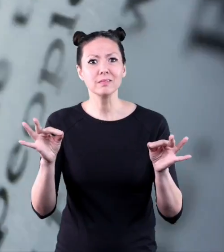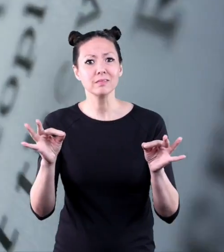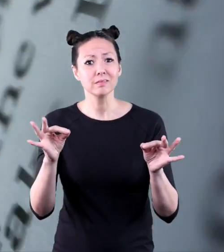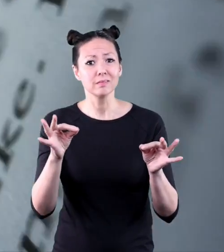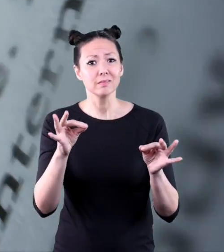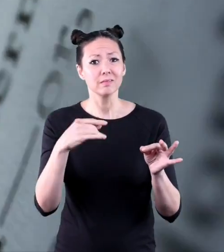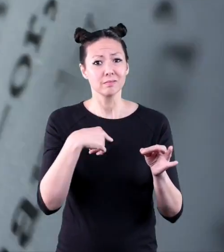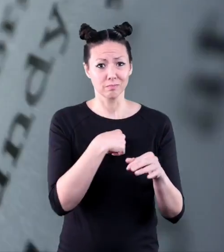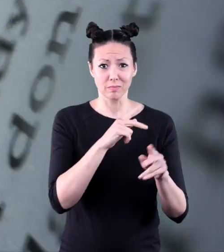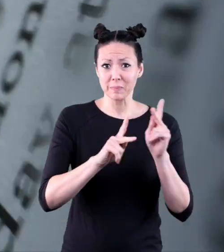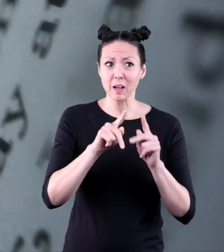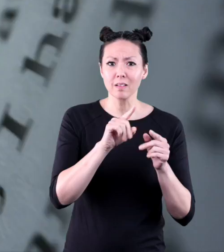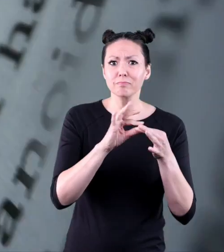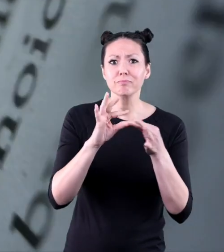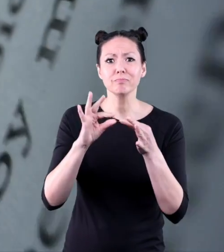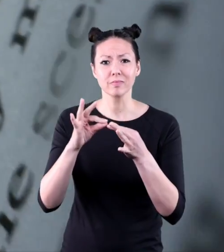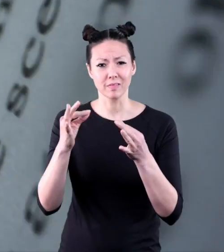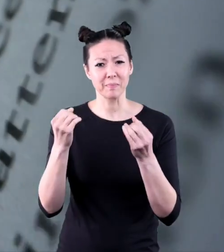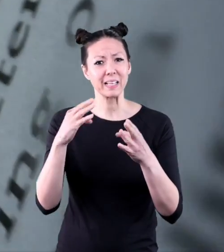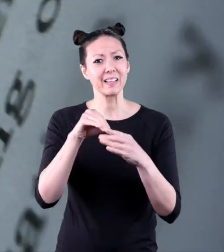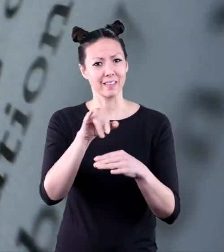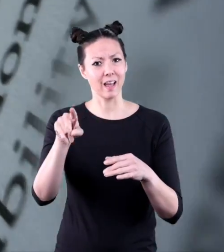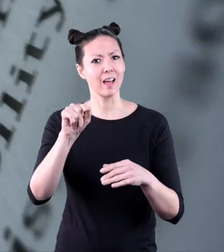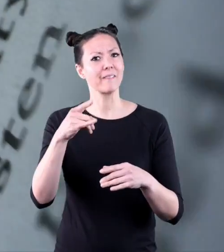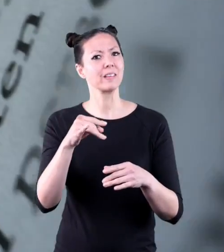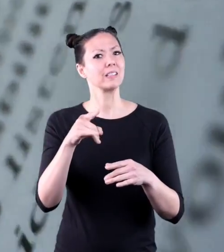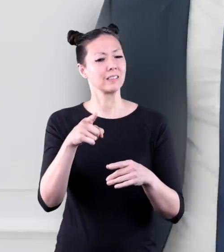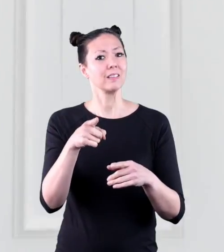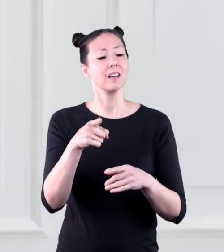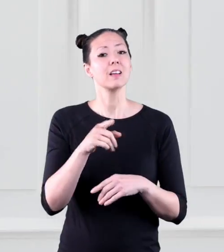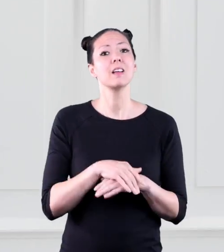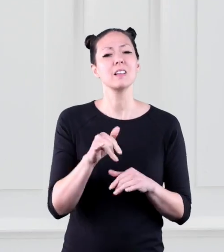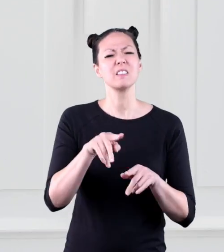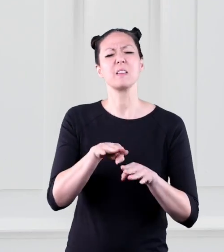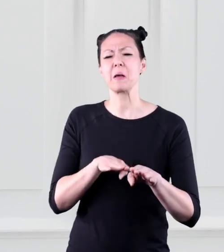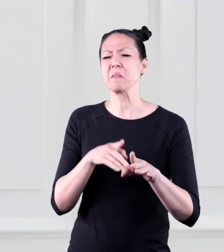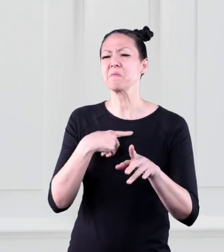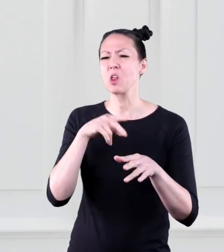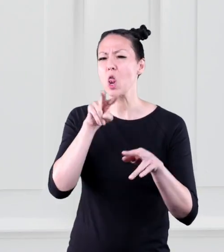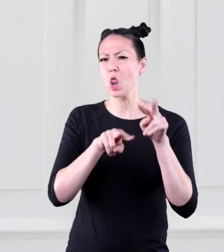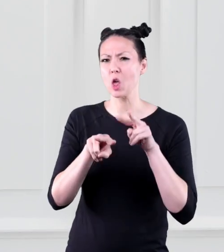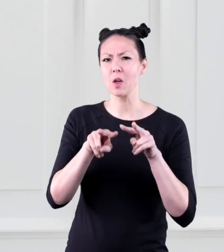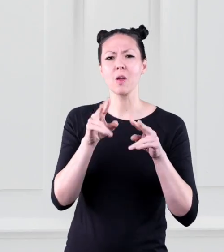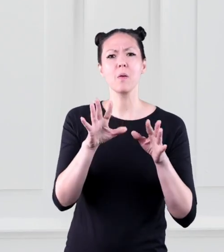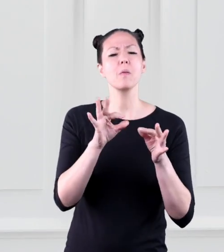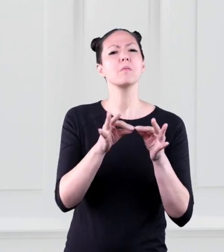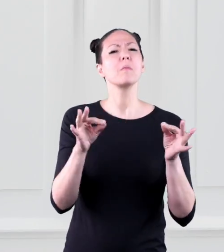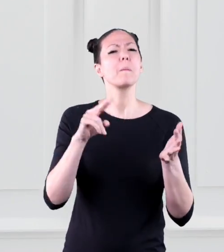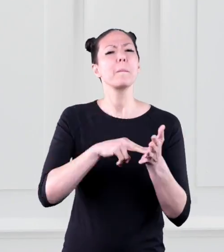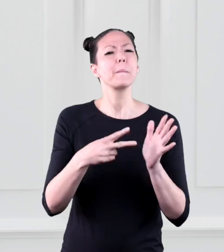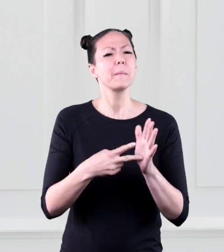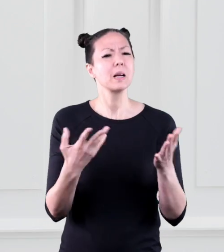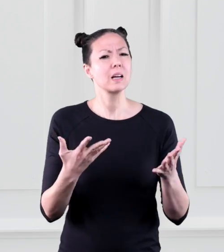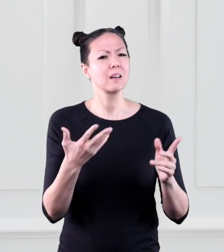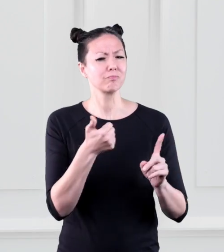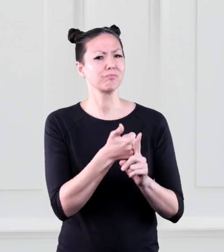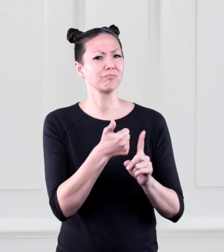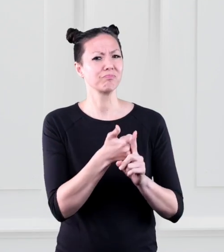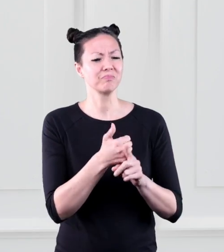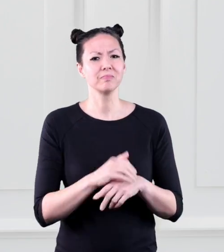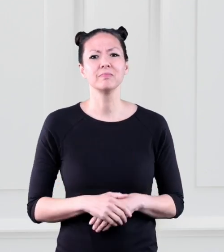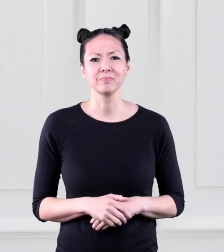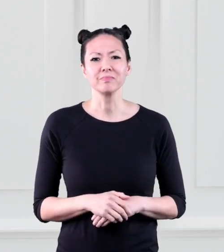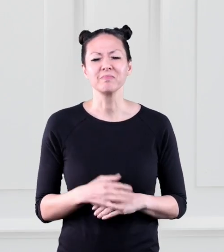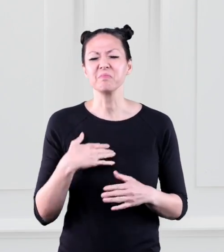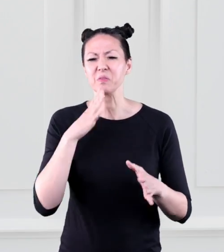of the sentences you hear people say have an adjective in them? But let's step back. You may not know what we mean when we call a word